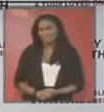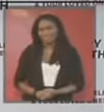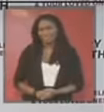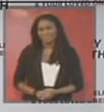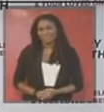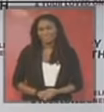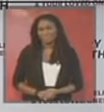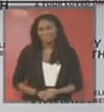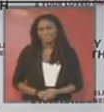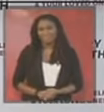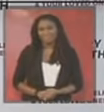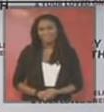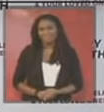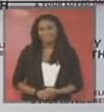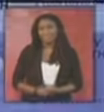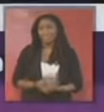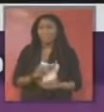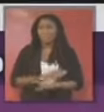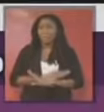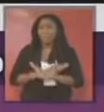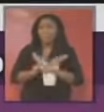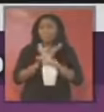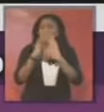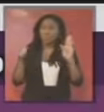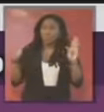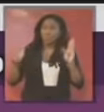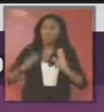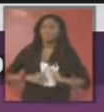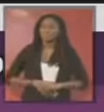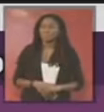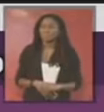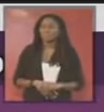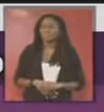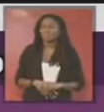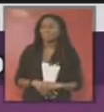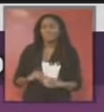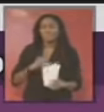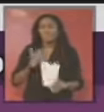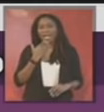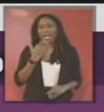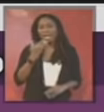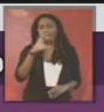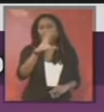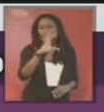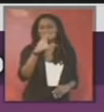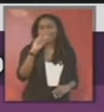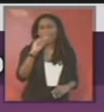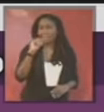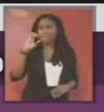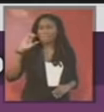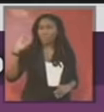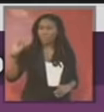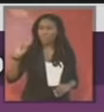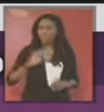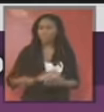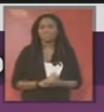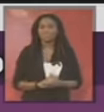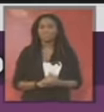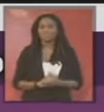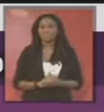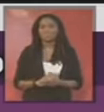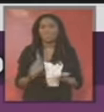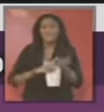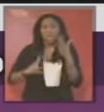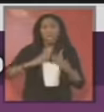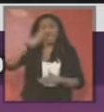Good morning, Kim Bodram from the Express. My questions might be primarily for the CMO. CMO, at the weekend, the Express had an editorial